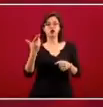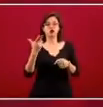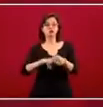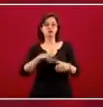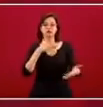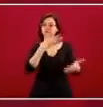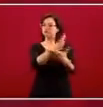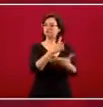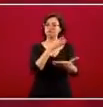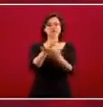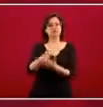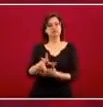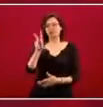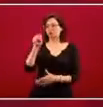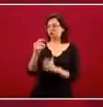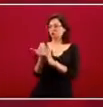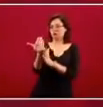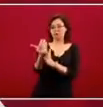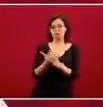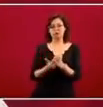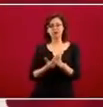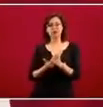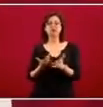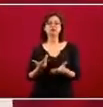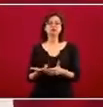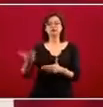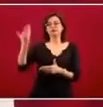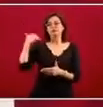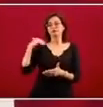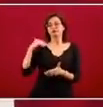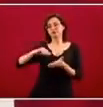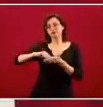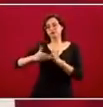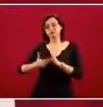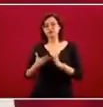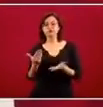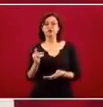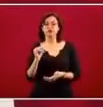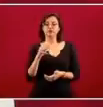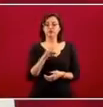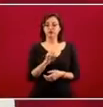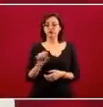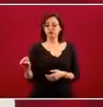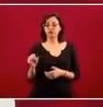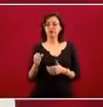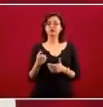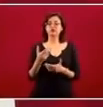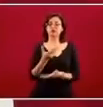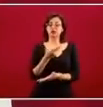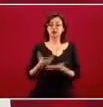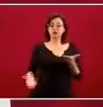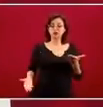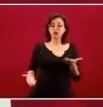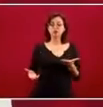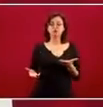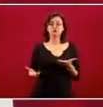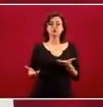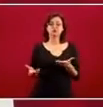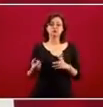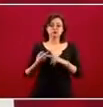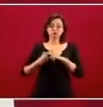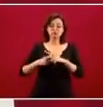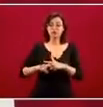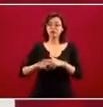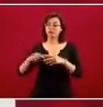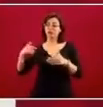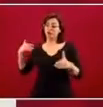we're implementing a strategy that at its core has the realization that possible patients